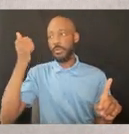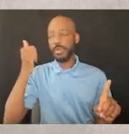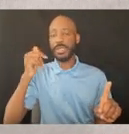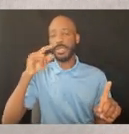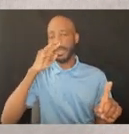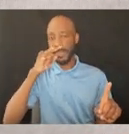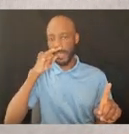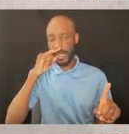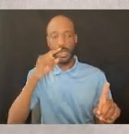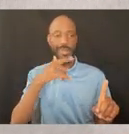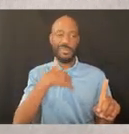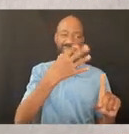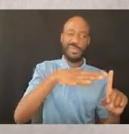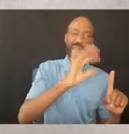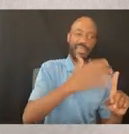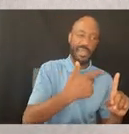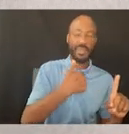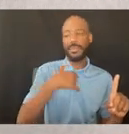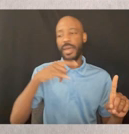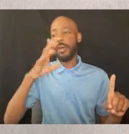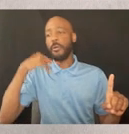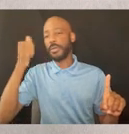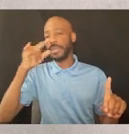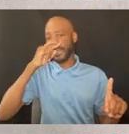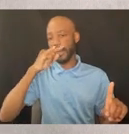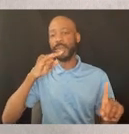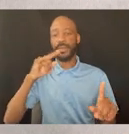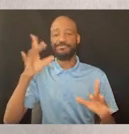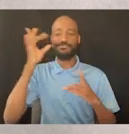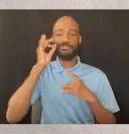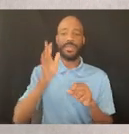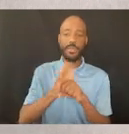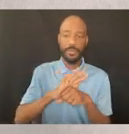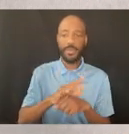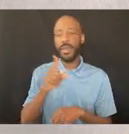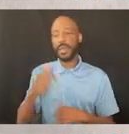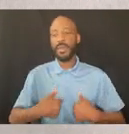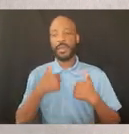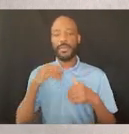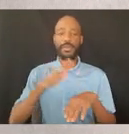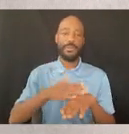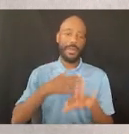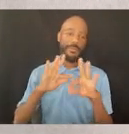later. I rushed down to downtown LA. He lives on my family property in Chinatown.